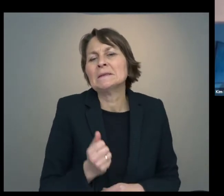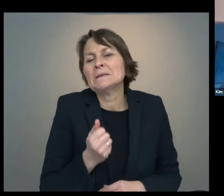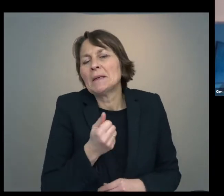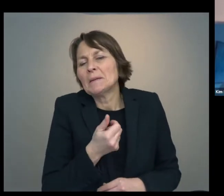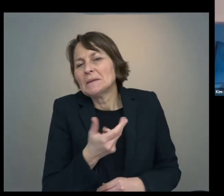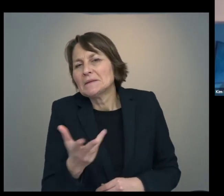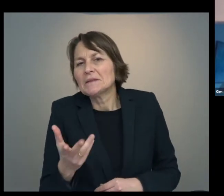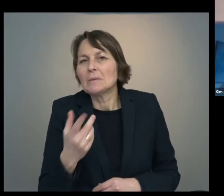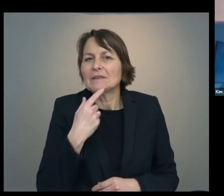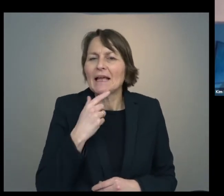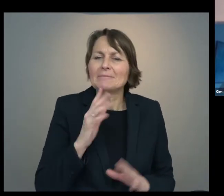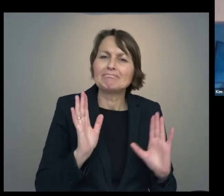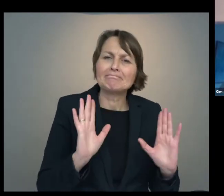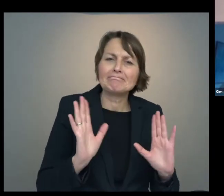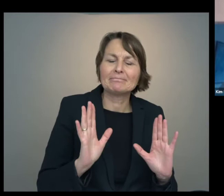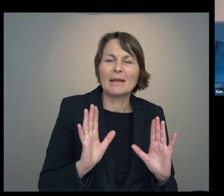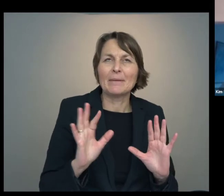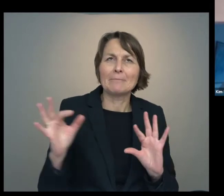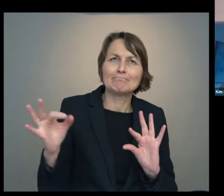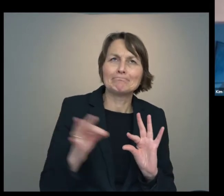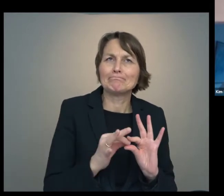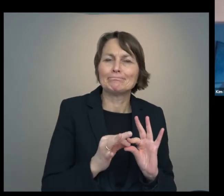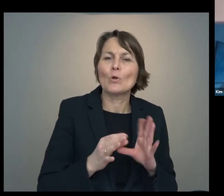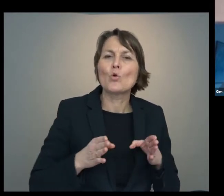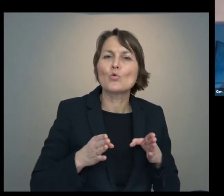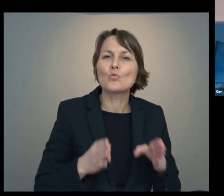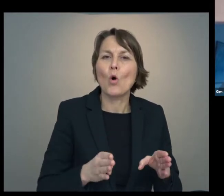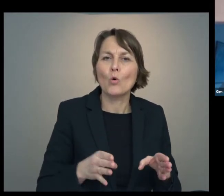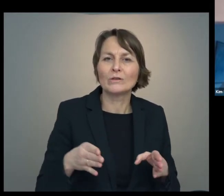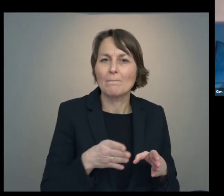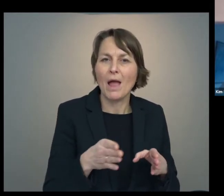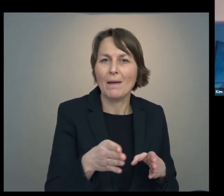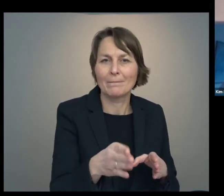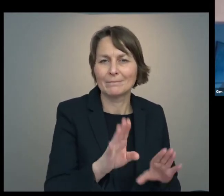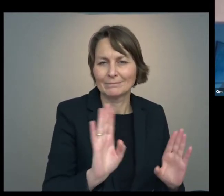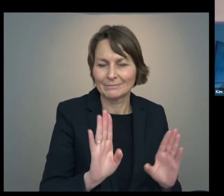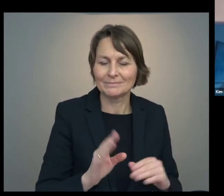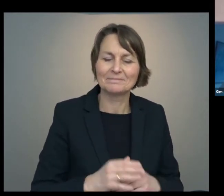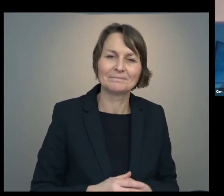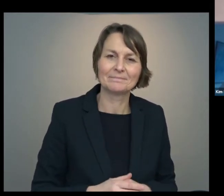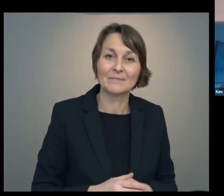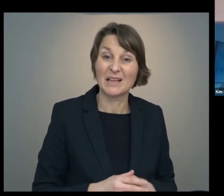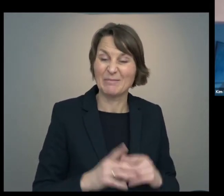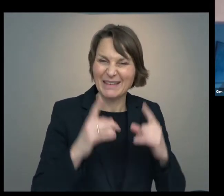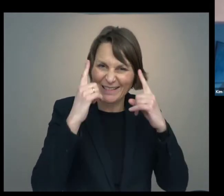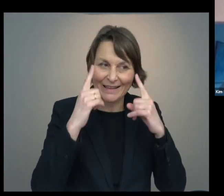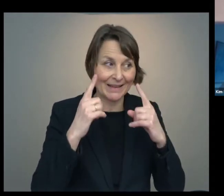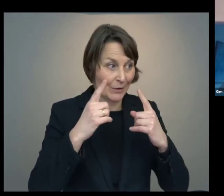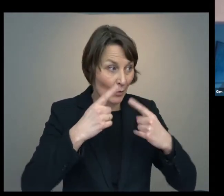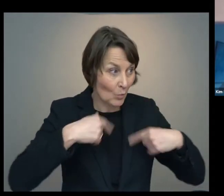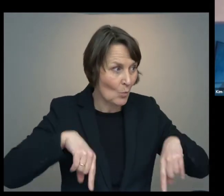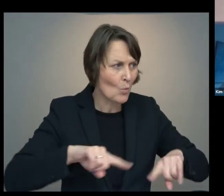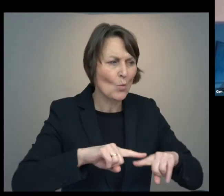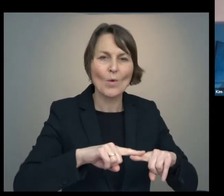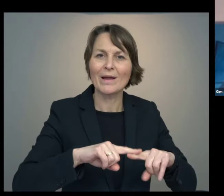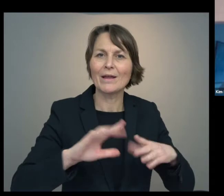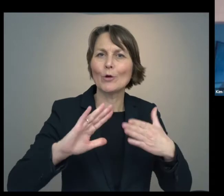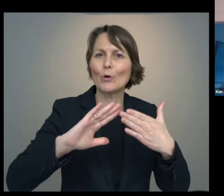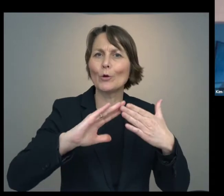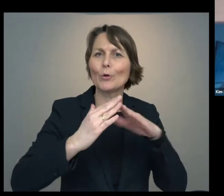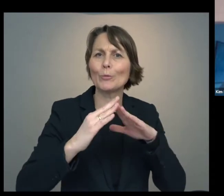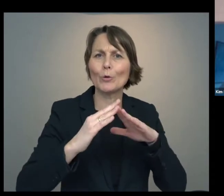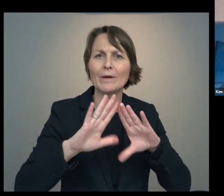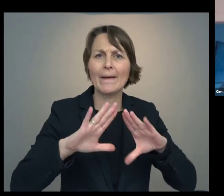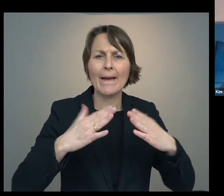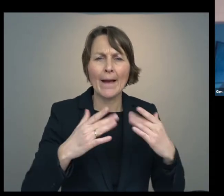wouldn't fall in the category that we would call a roadmap. But I think the overall question is how do we as